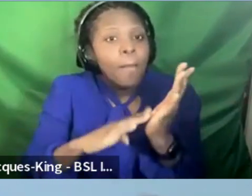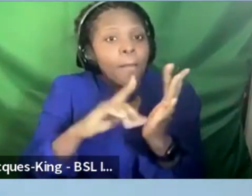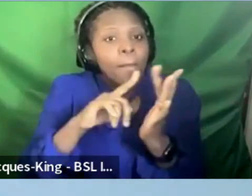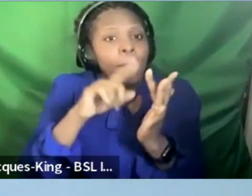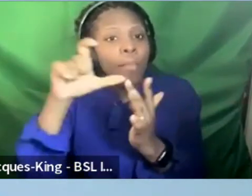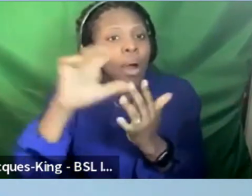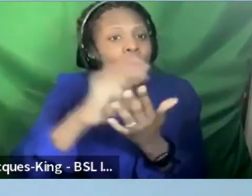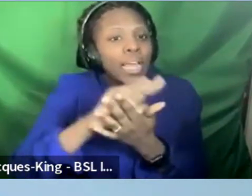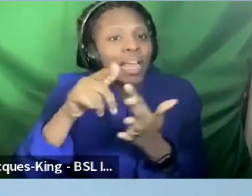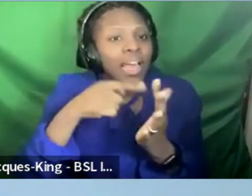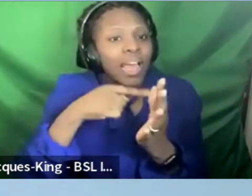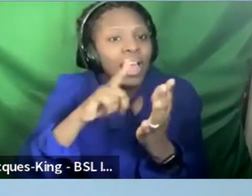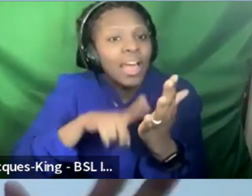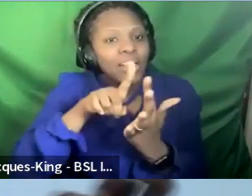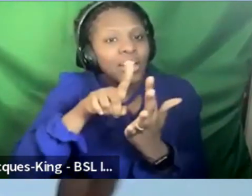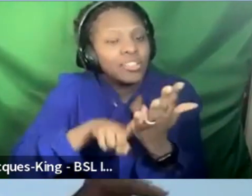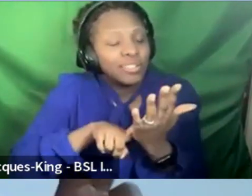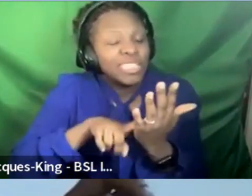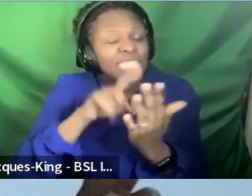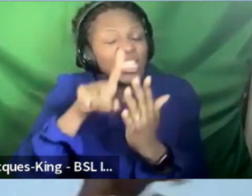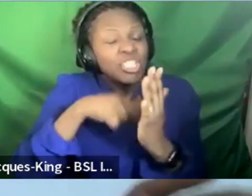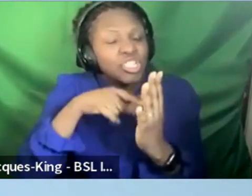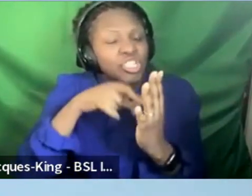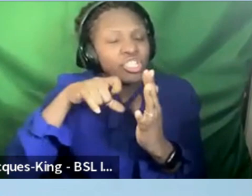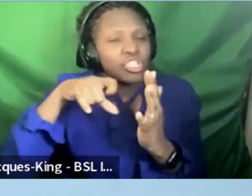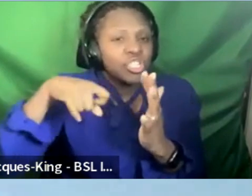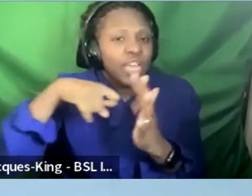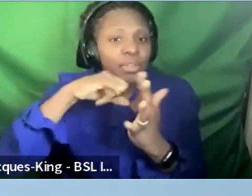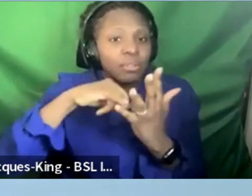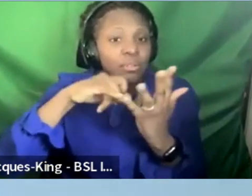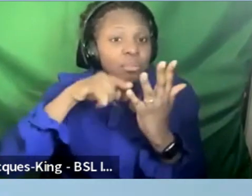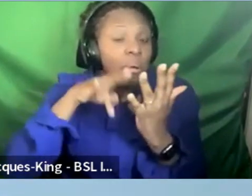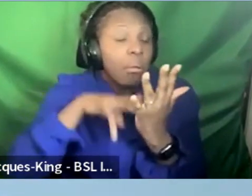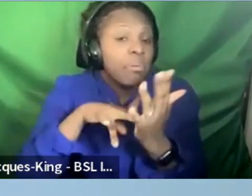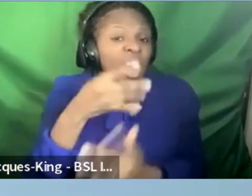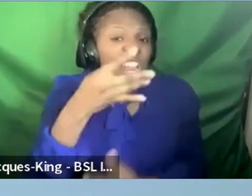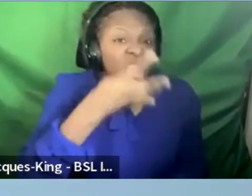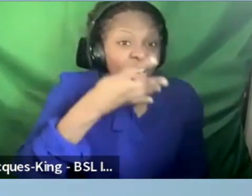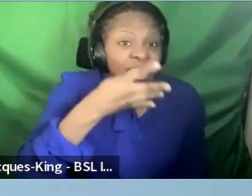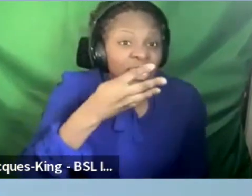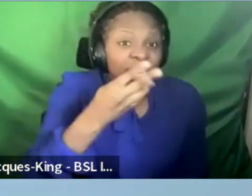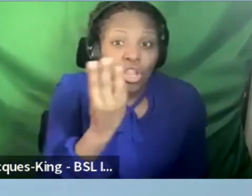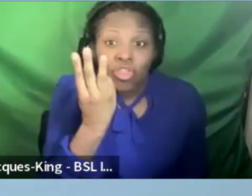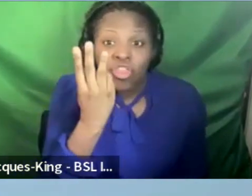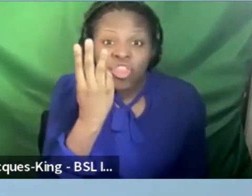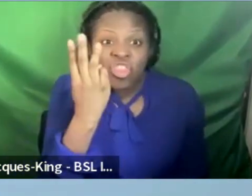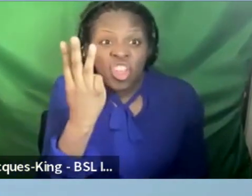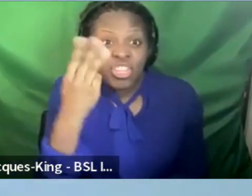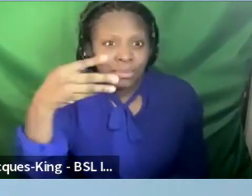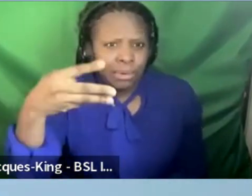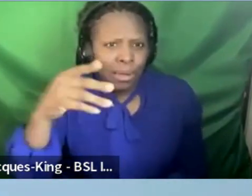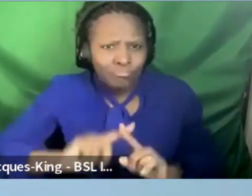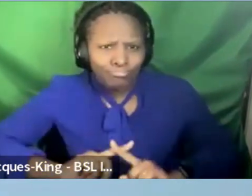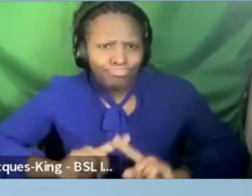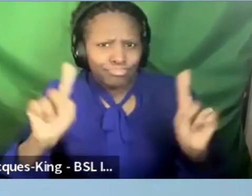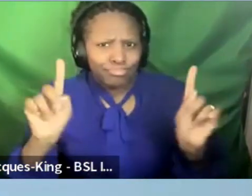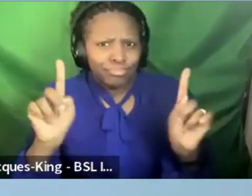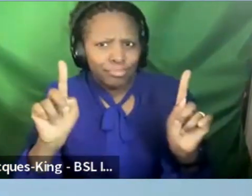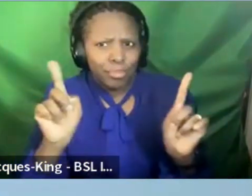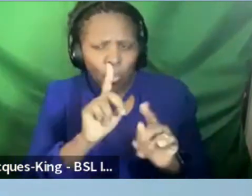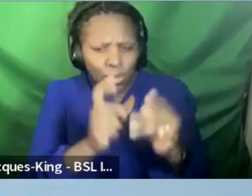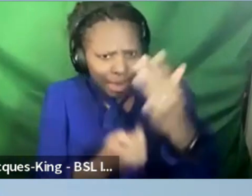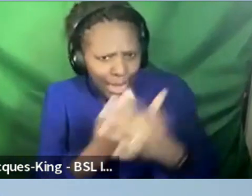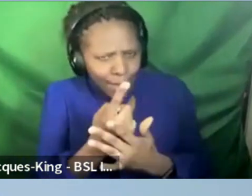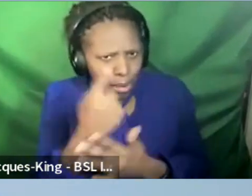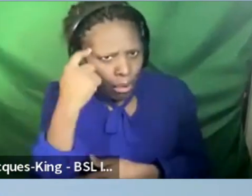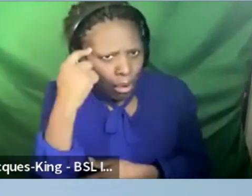Let's think, I don't know if this is true about him, but let's think the perception of Michael Jackson. Michael Jackson at 19, Michael Jackson at